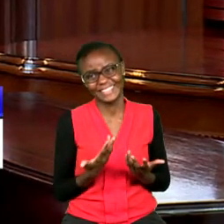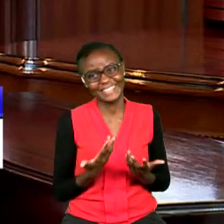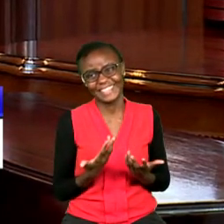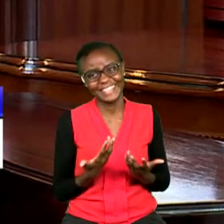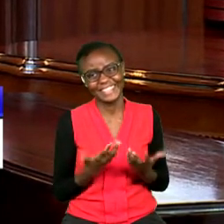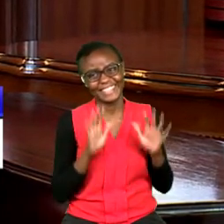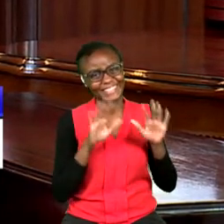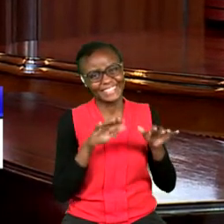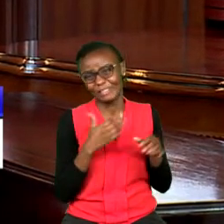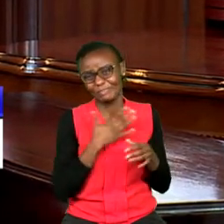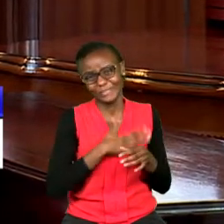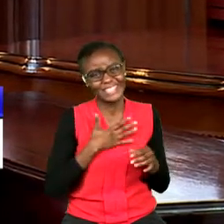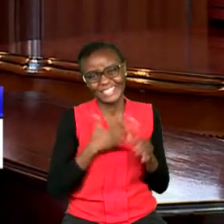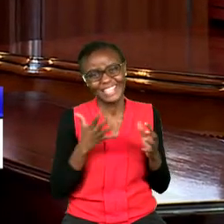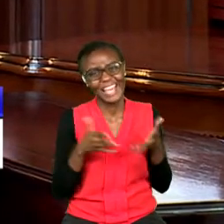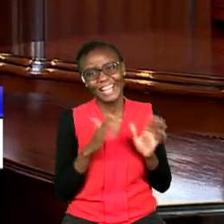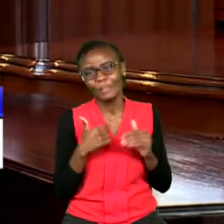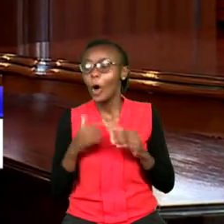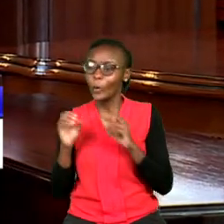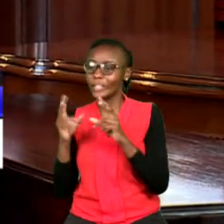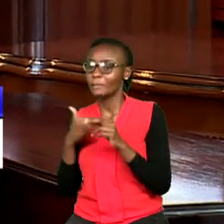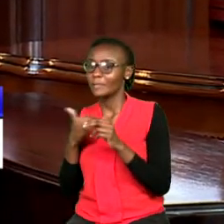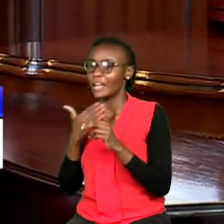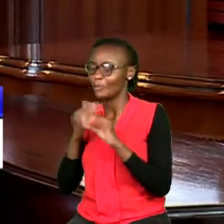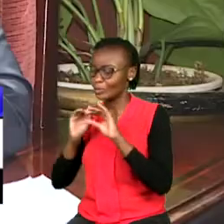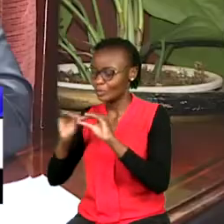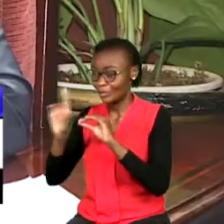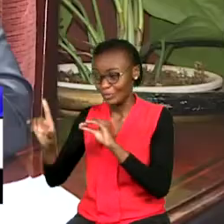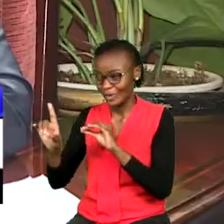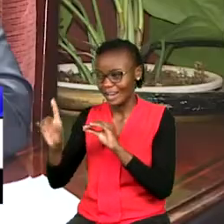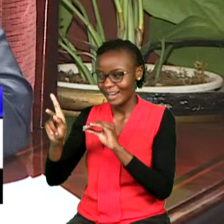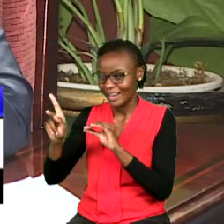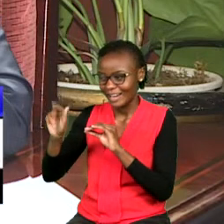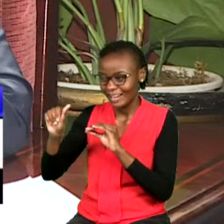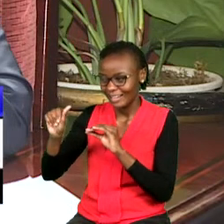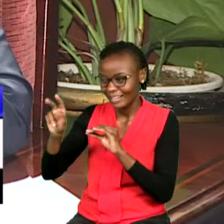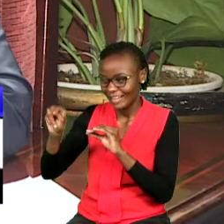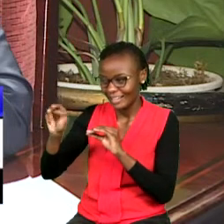Let me teach not you. to take the offer. Let me teach you one. Yes, of course. Kanairo.